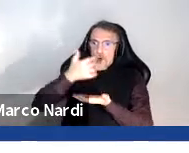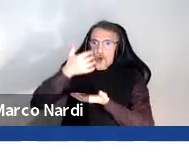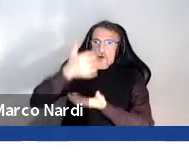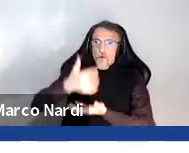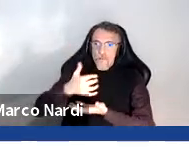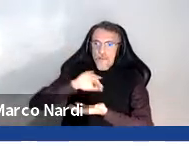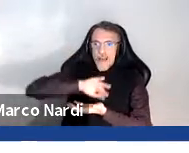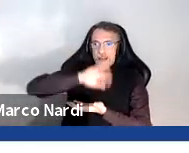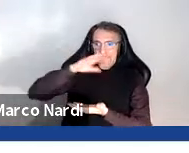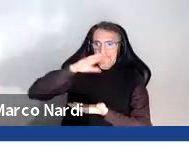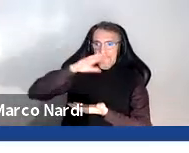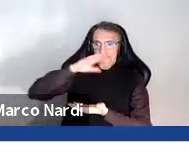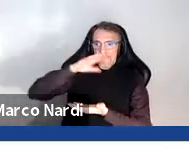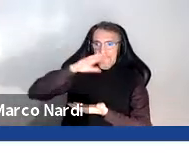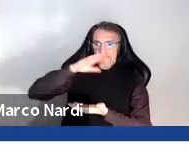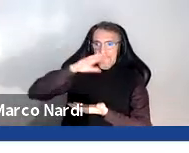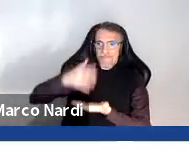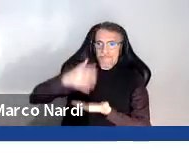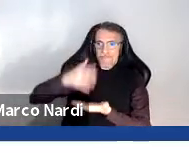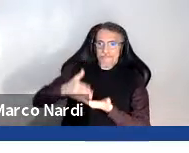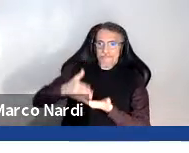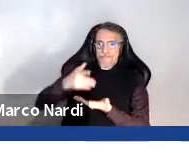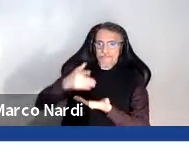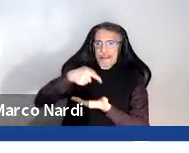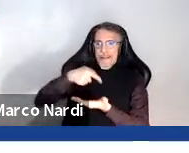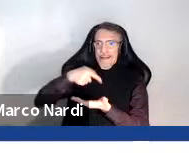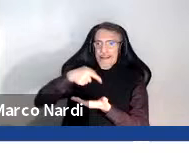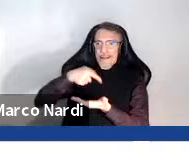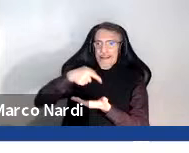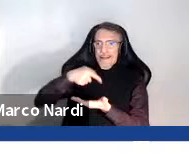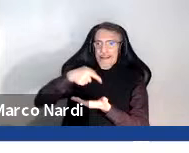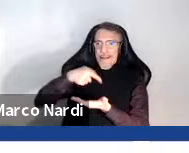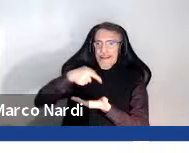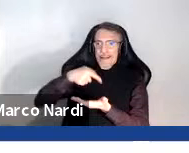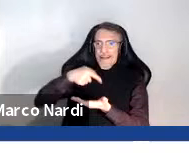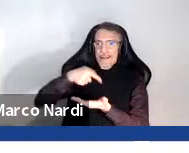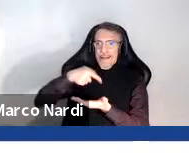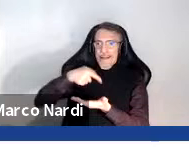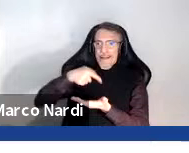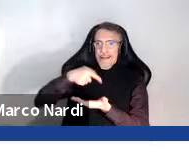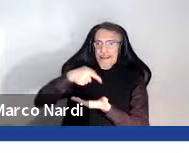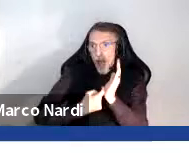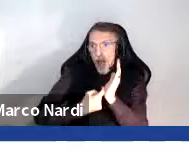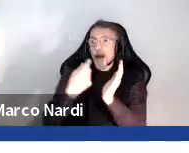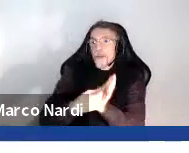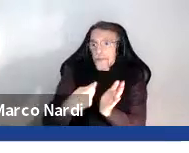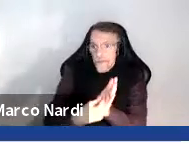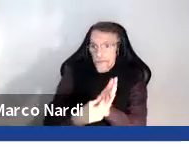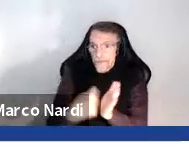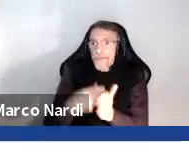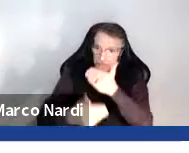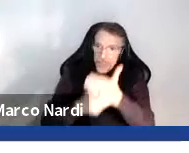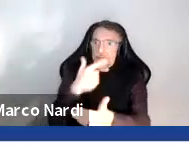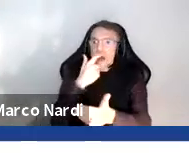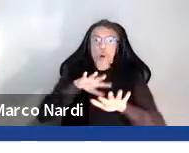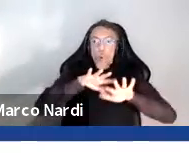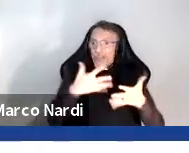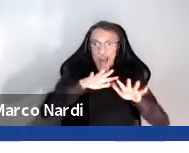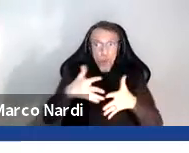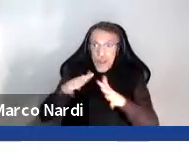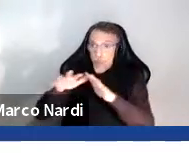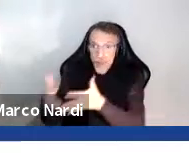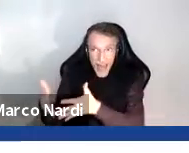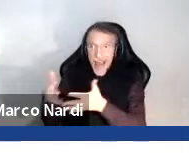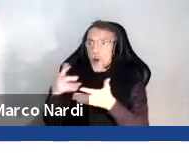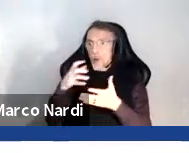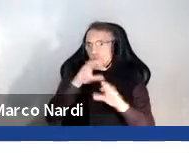be able to create SDRs, that is money, without this creation to be pre-allocated